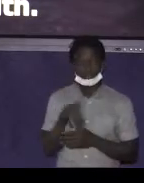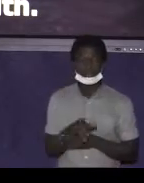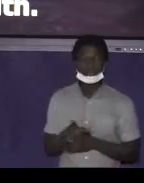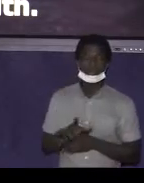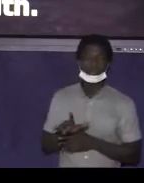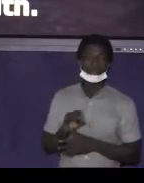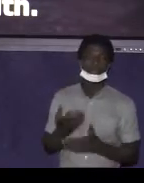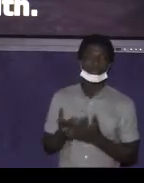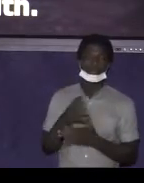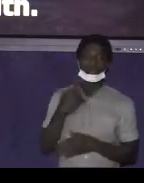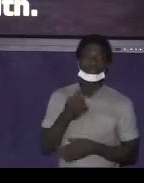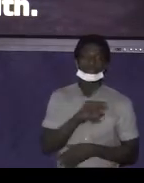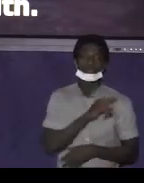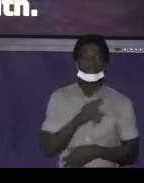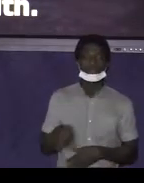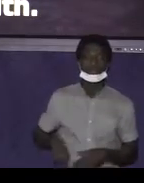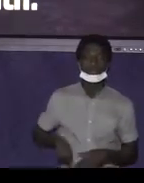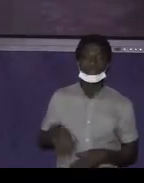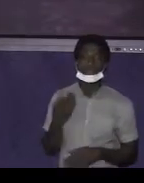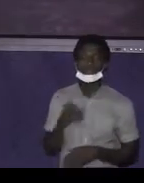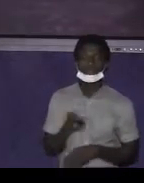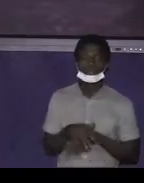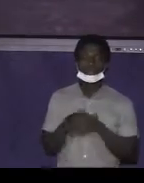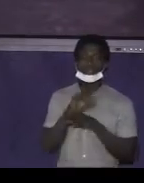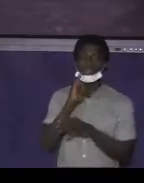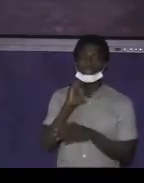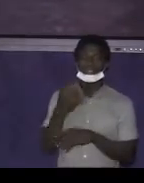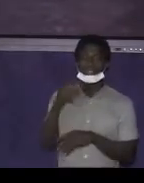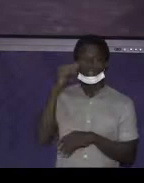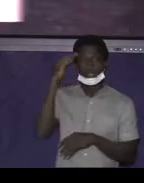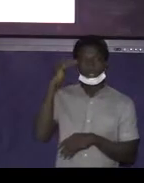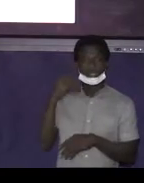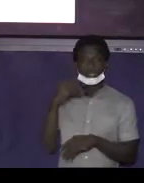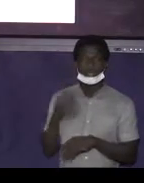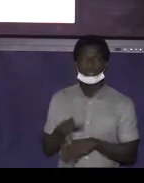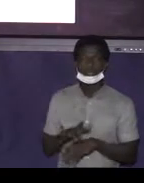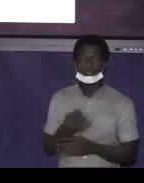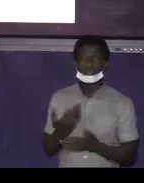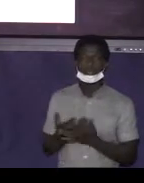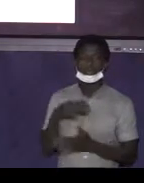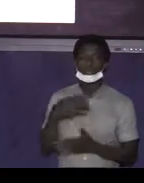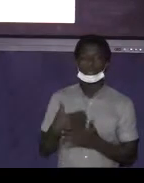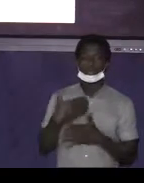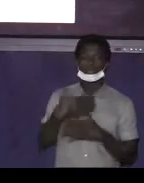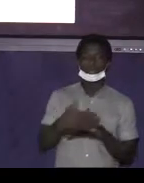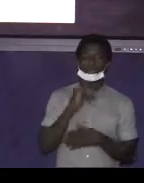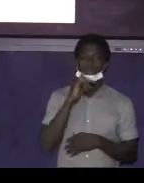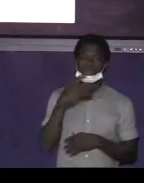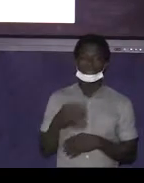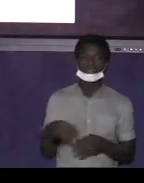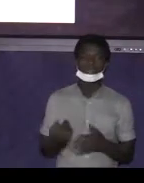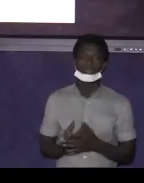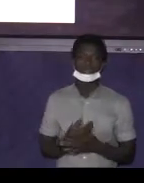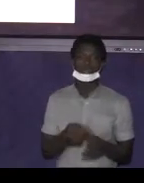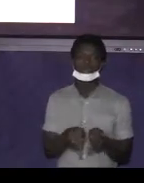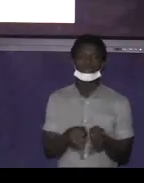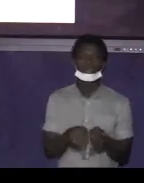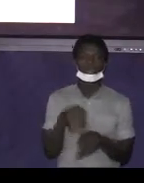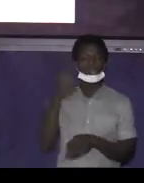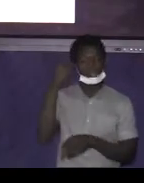for Commonwealth, and the Queen of England is the head of the Commonwealth. Next one is the New Partnership